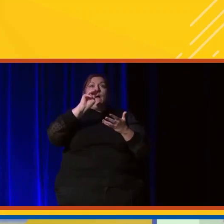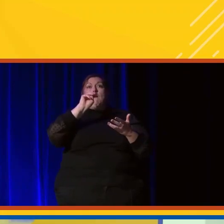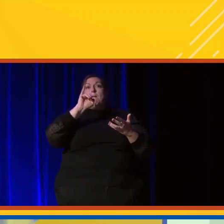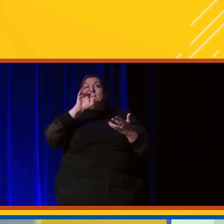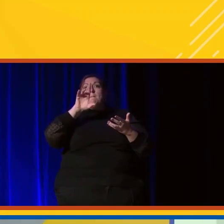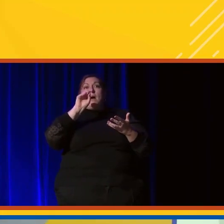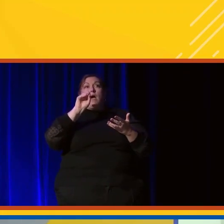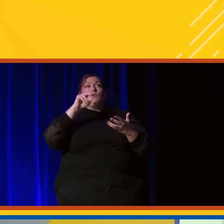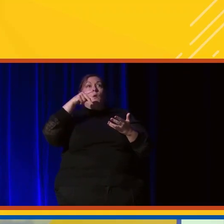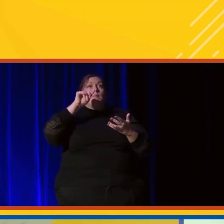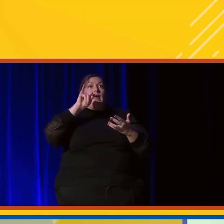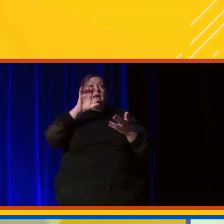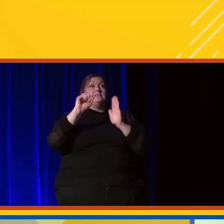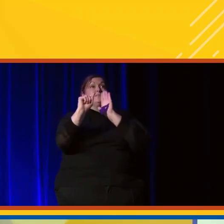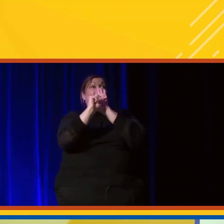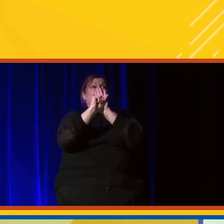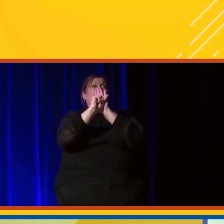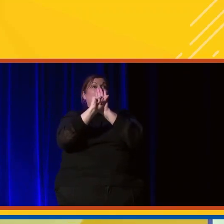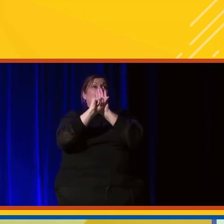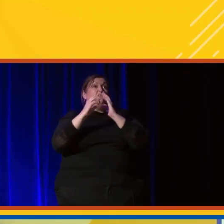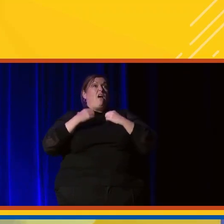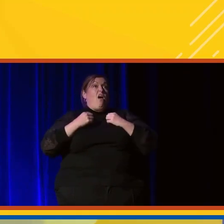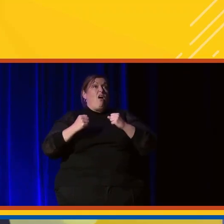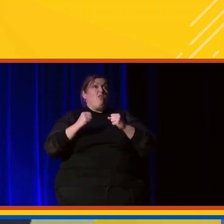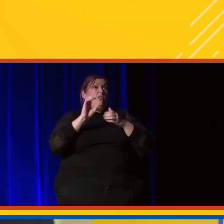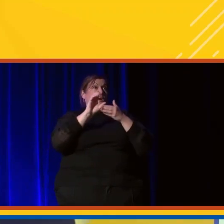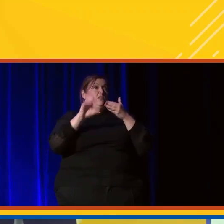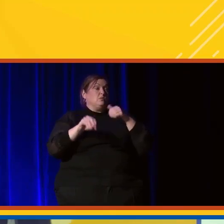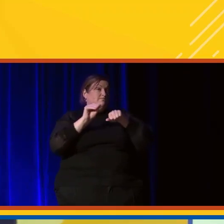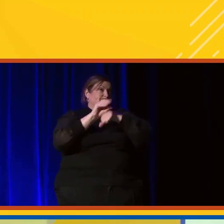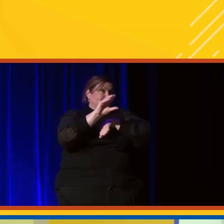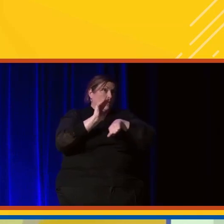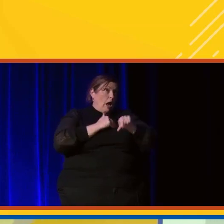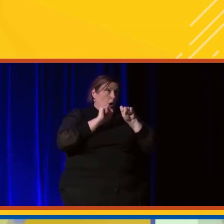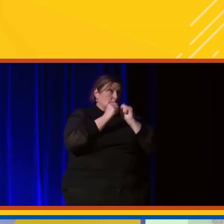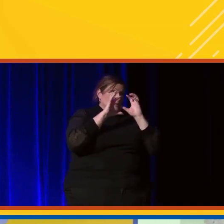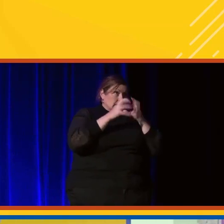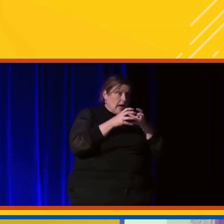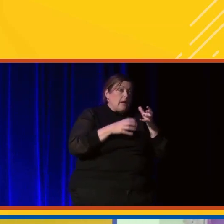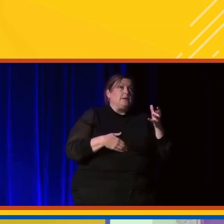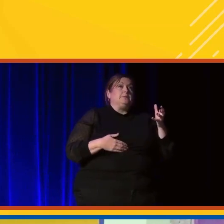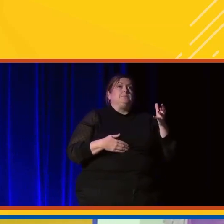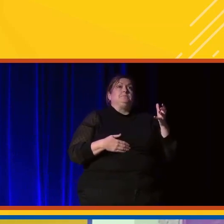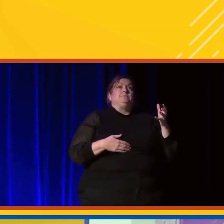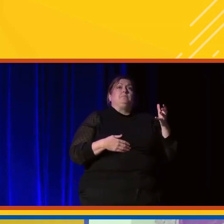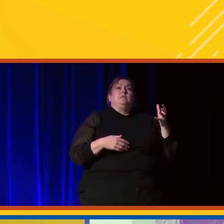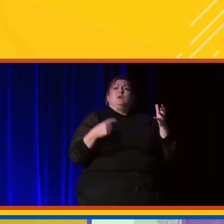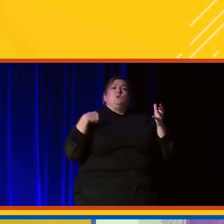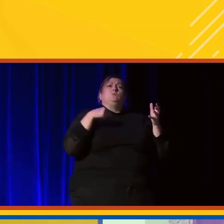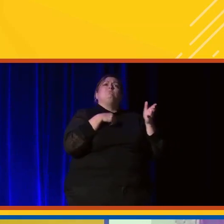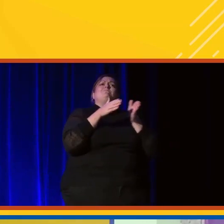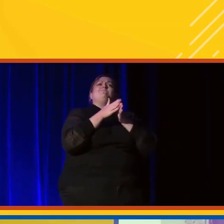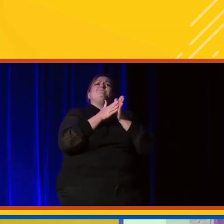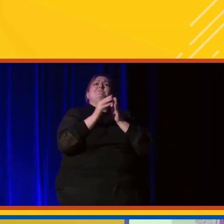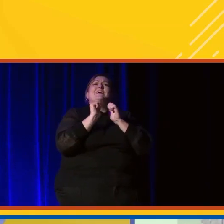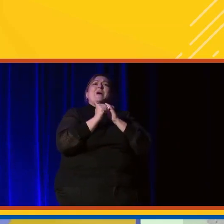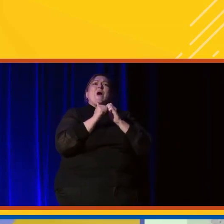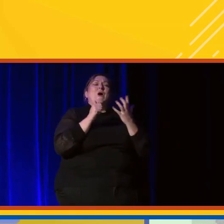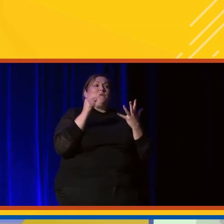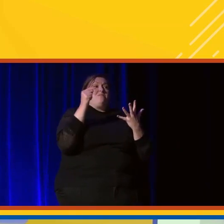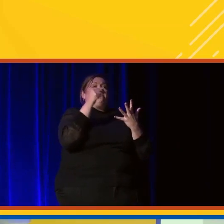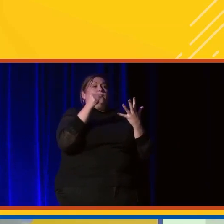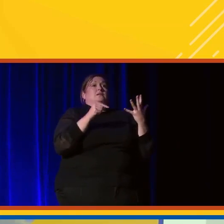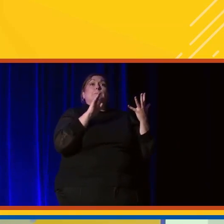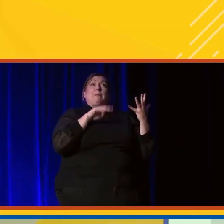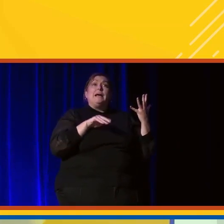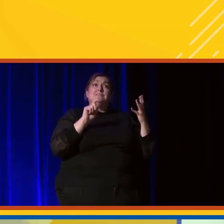microplastics and the negative health consequences that they can have on our society. And so what motivates us is that, these things are